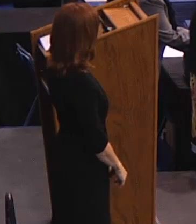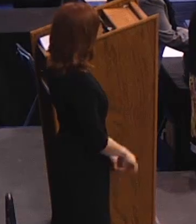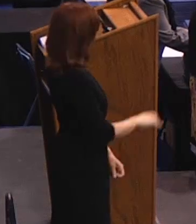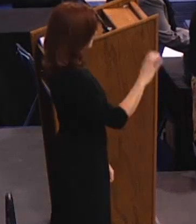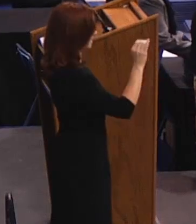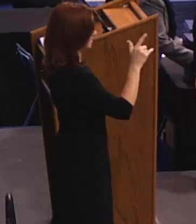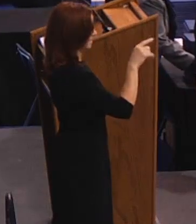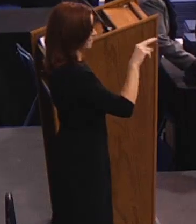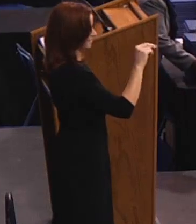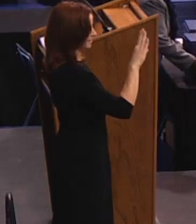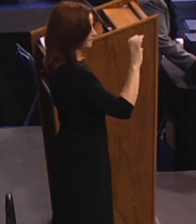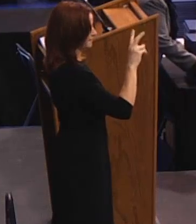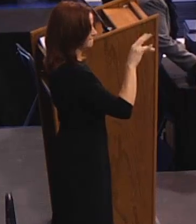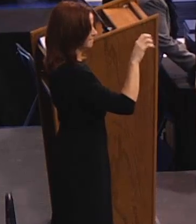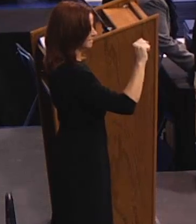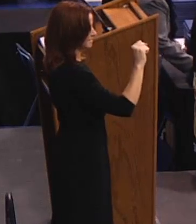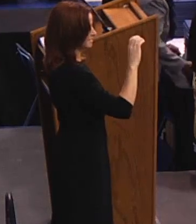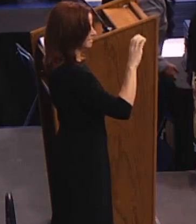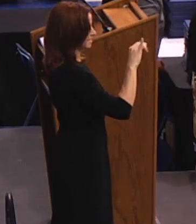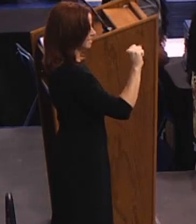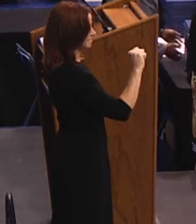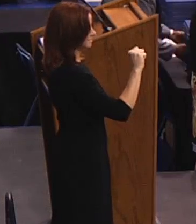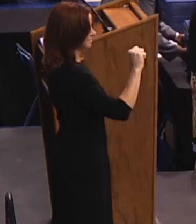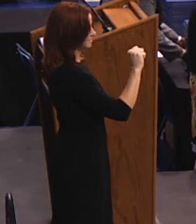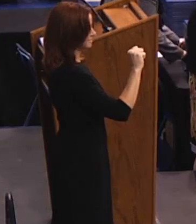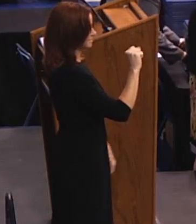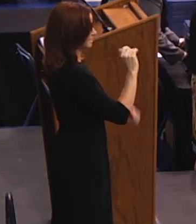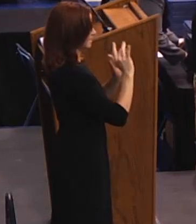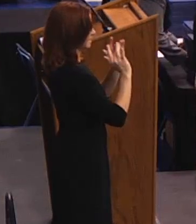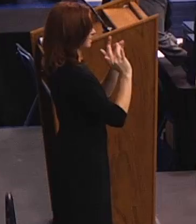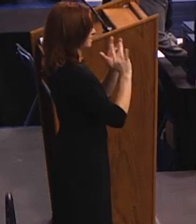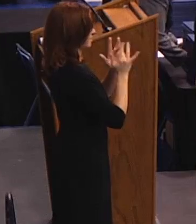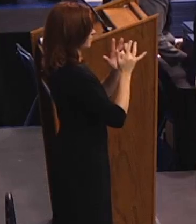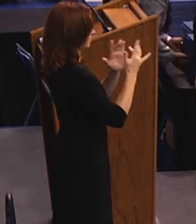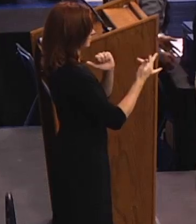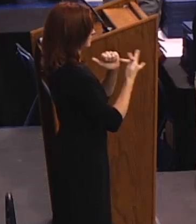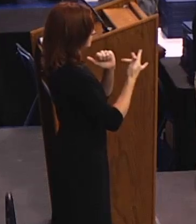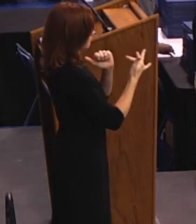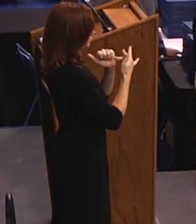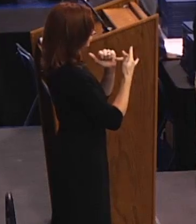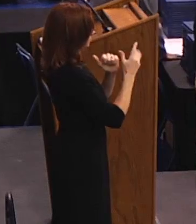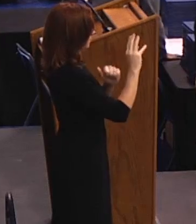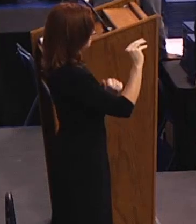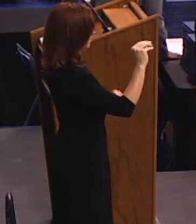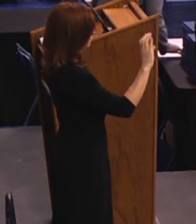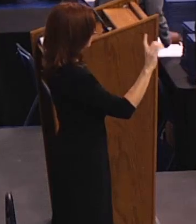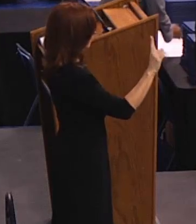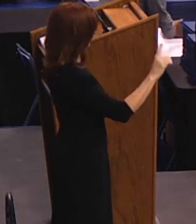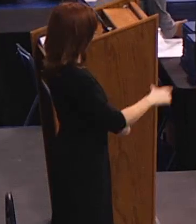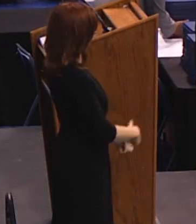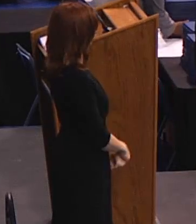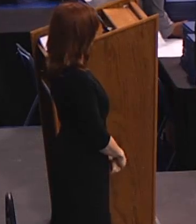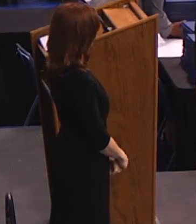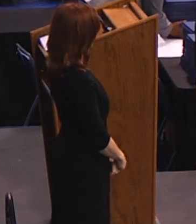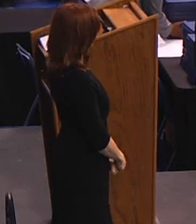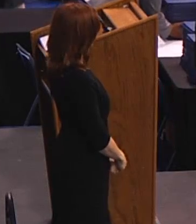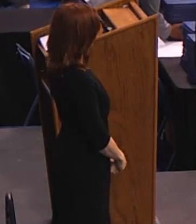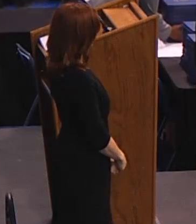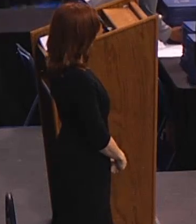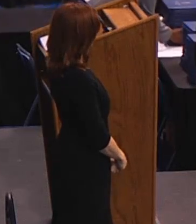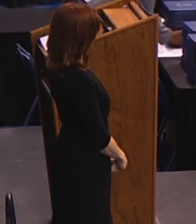Carolyn W. Beavis, CIS Networking Technology, magna cum laude.